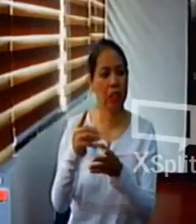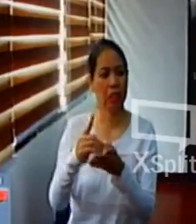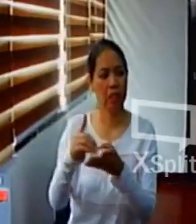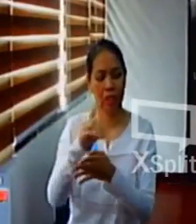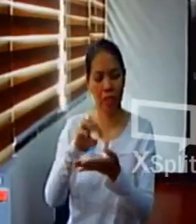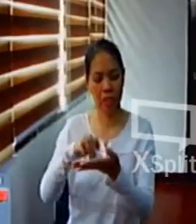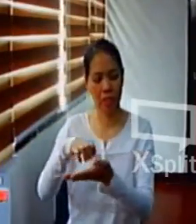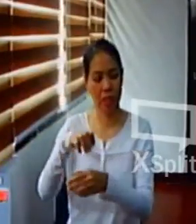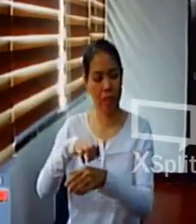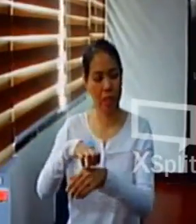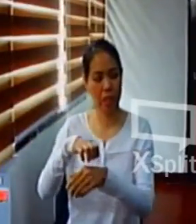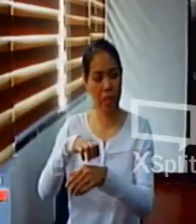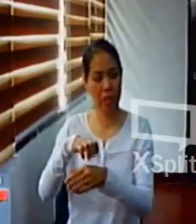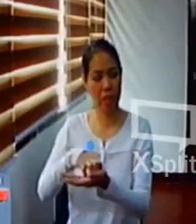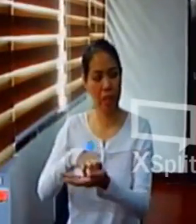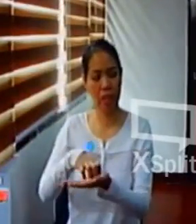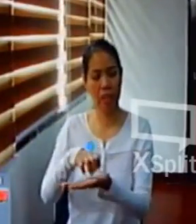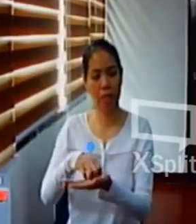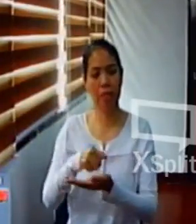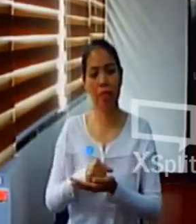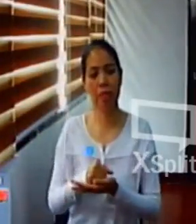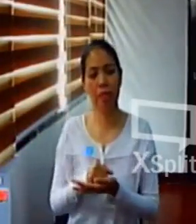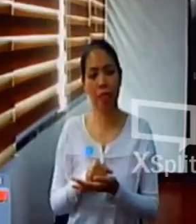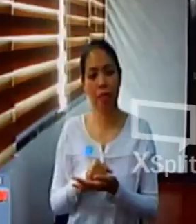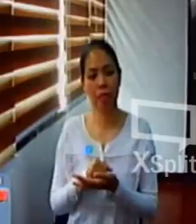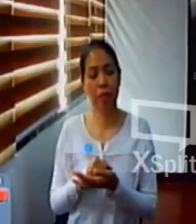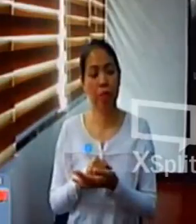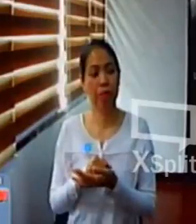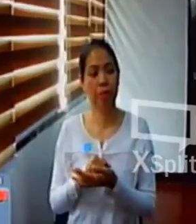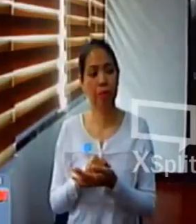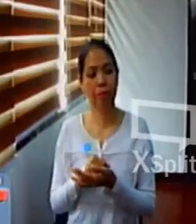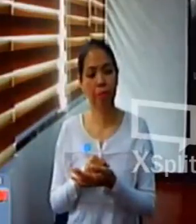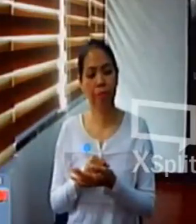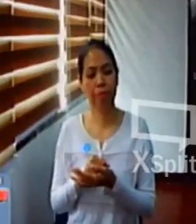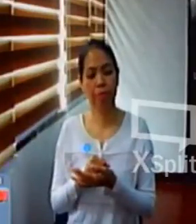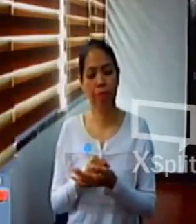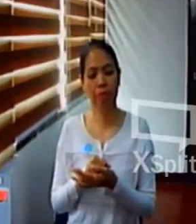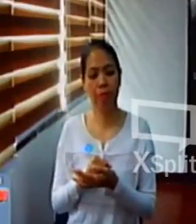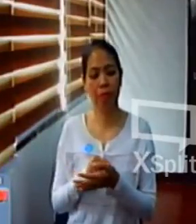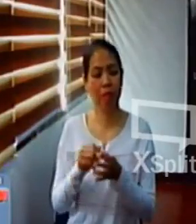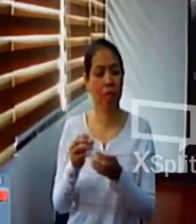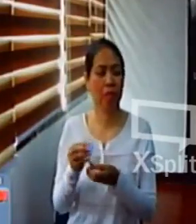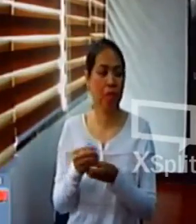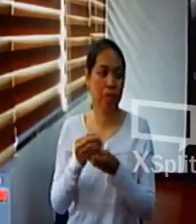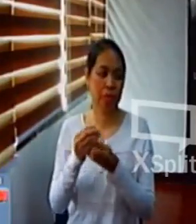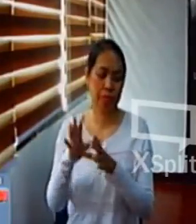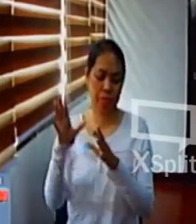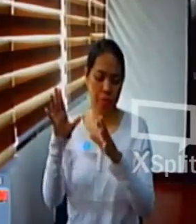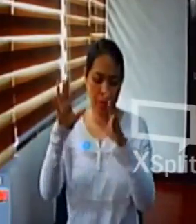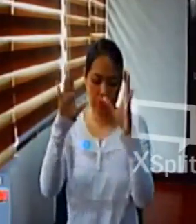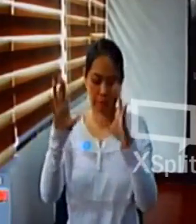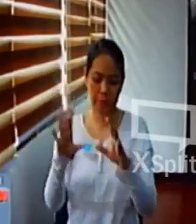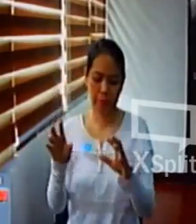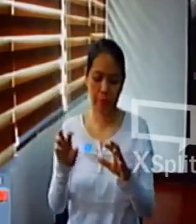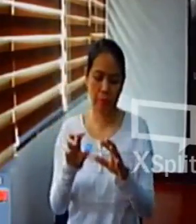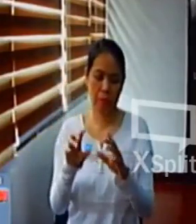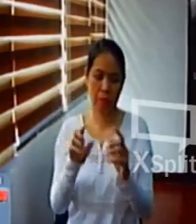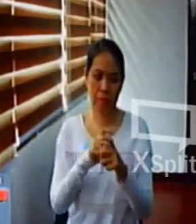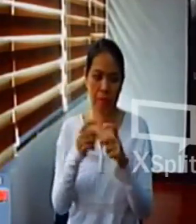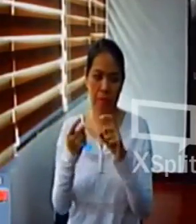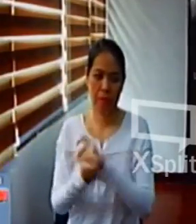Your Honor, we are offering the testimony of Yusek Sigfredo Serrano to share the impacts of climate change on the agriculture